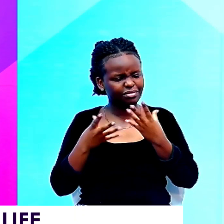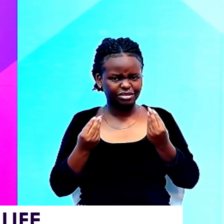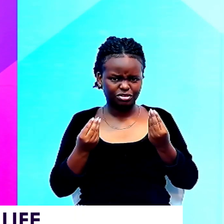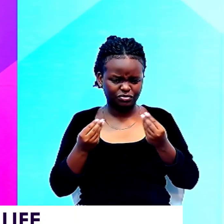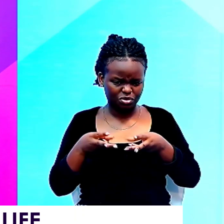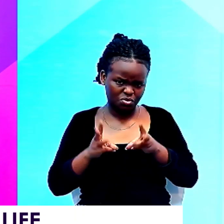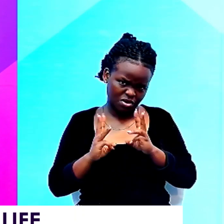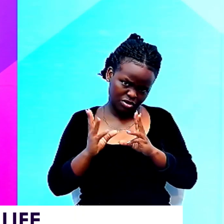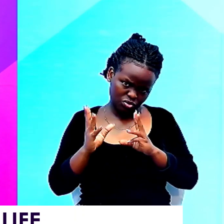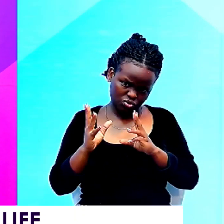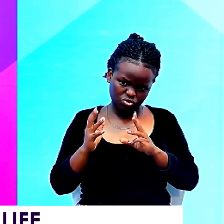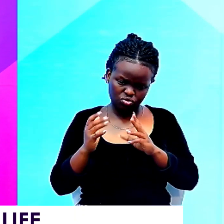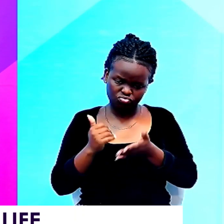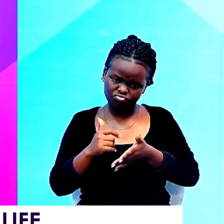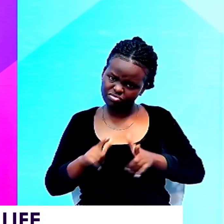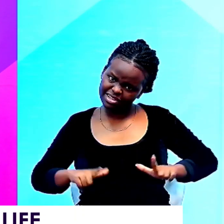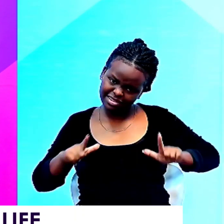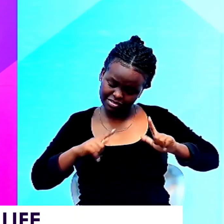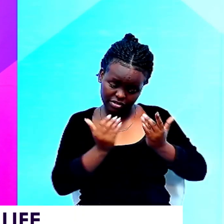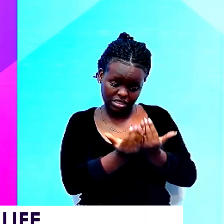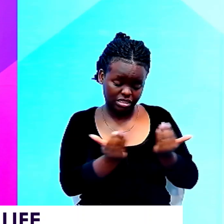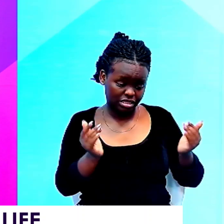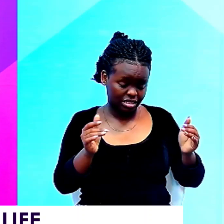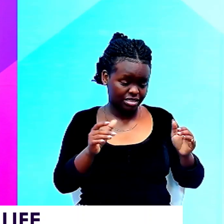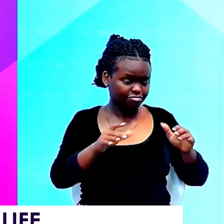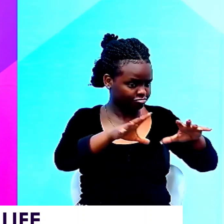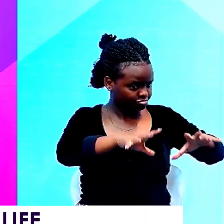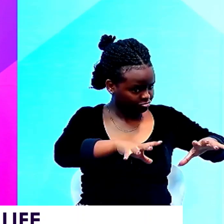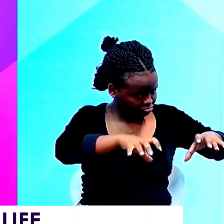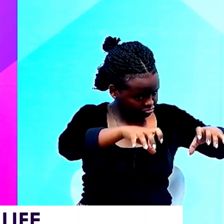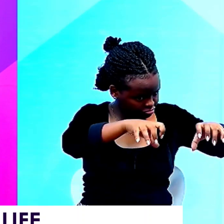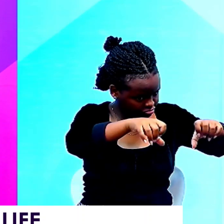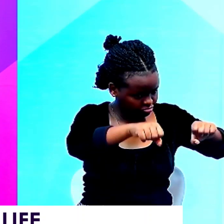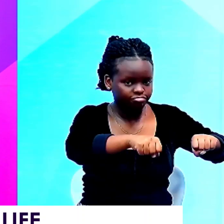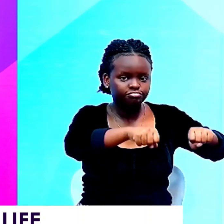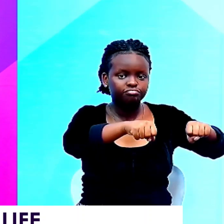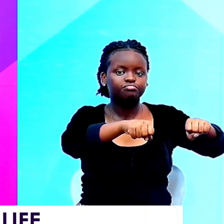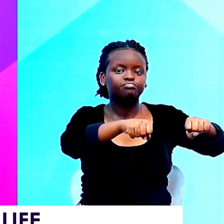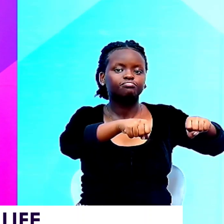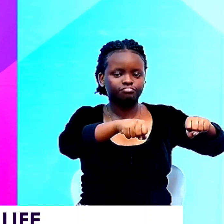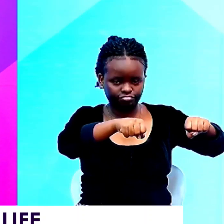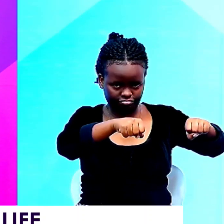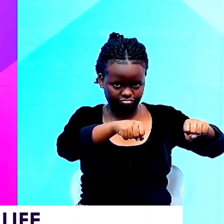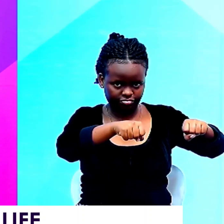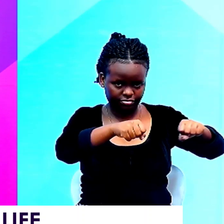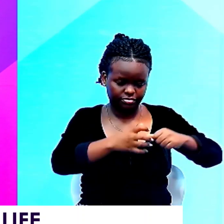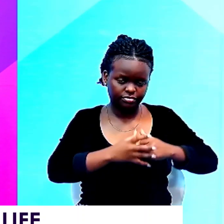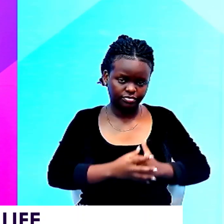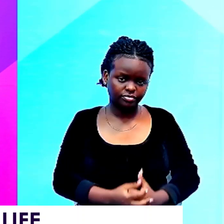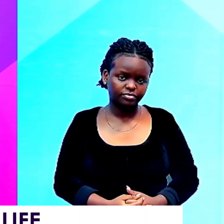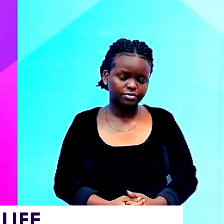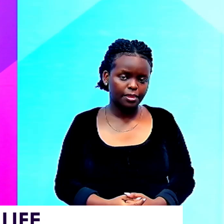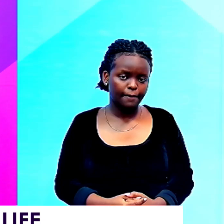happening? Because now the children have also taken it up as a game.